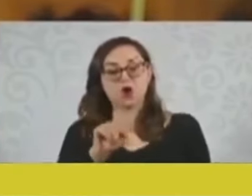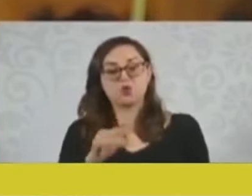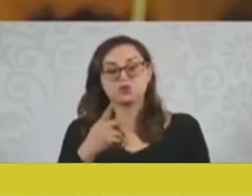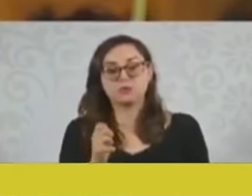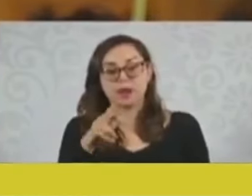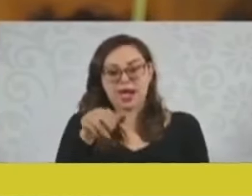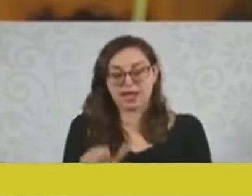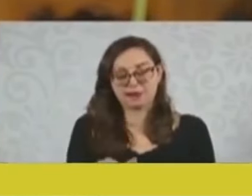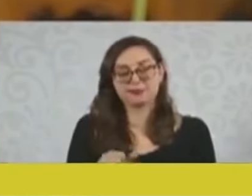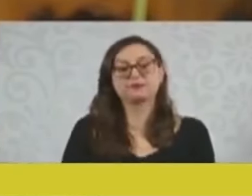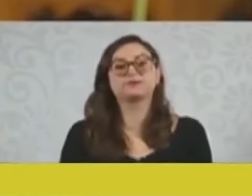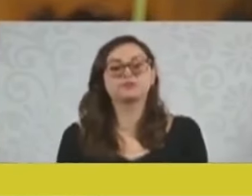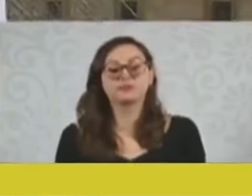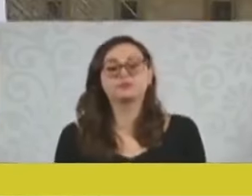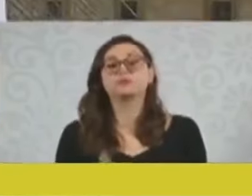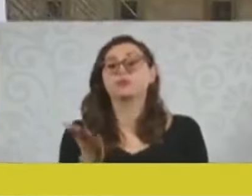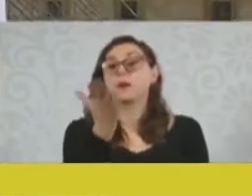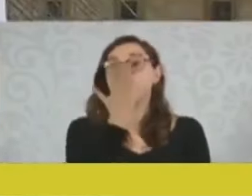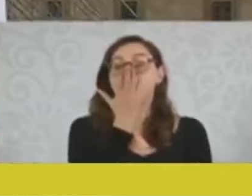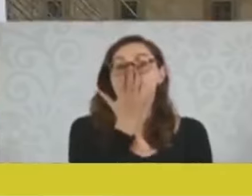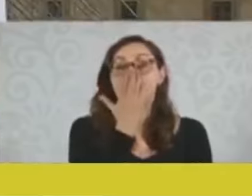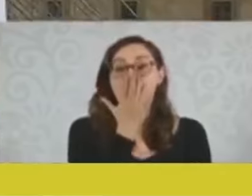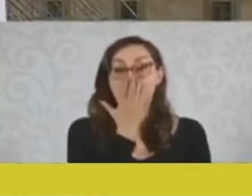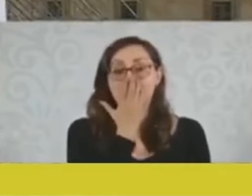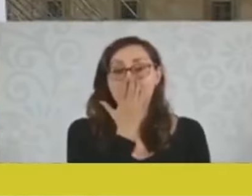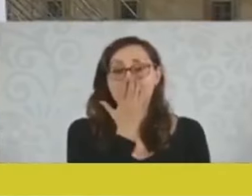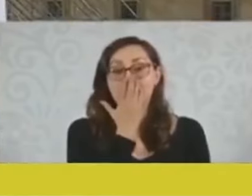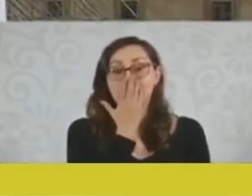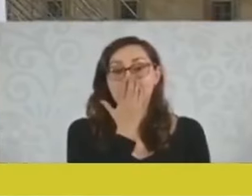From Tabasco, Macuspan Escárcega, and Sonora.